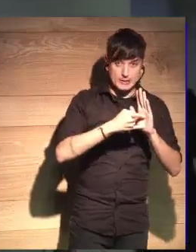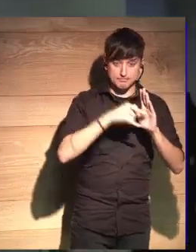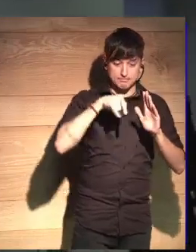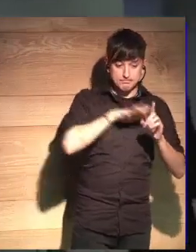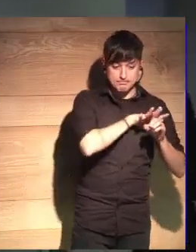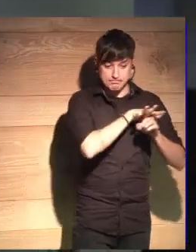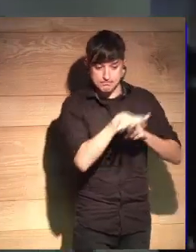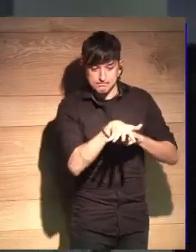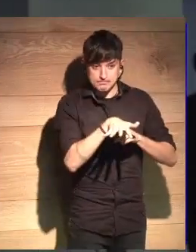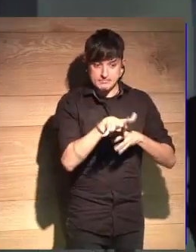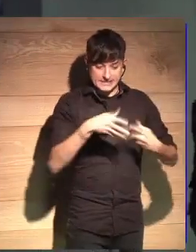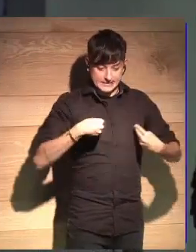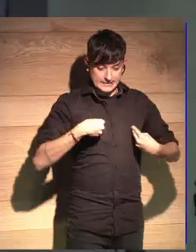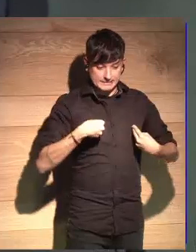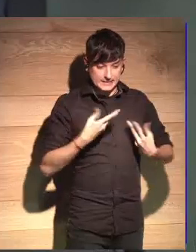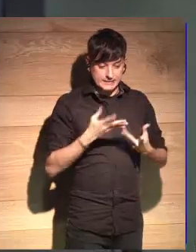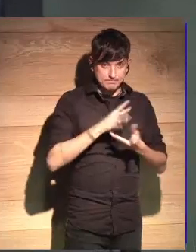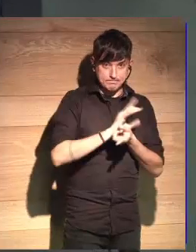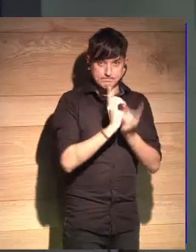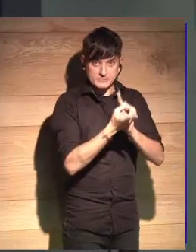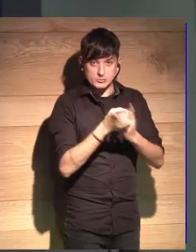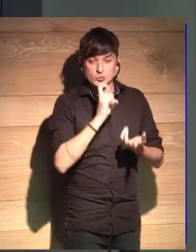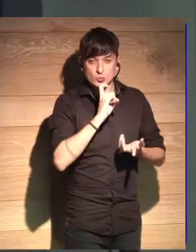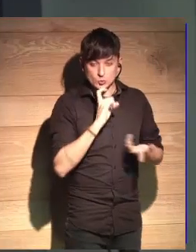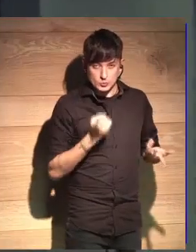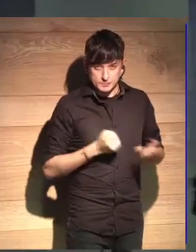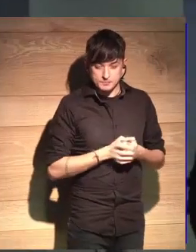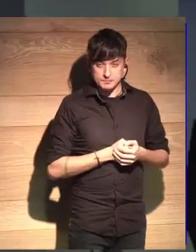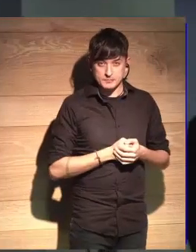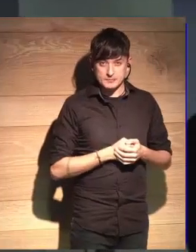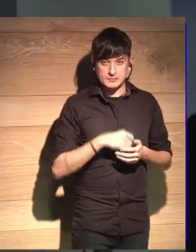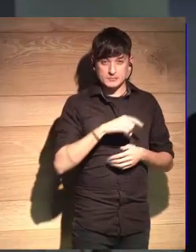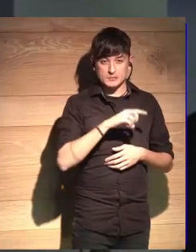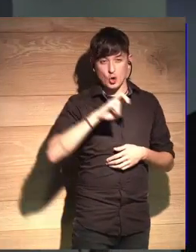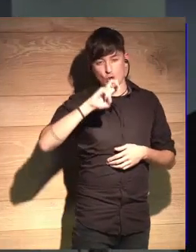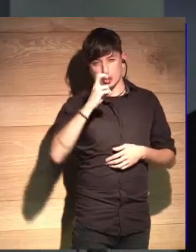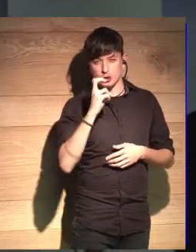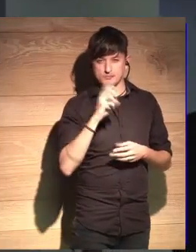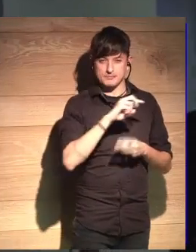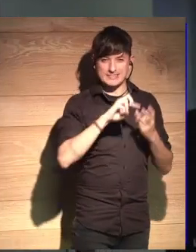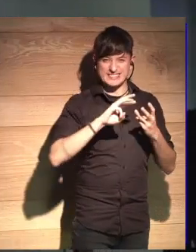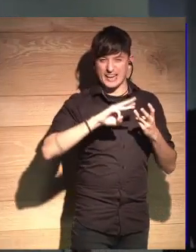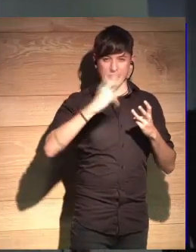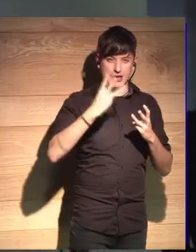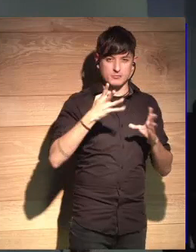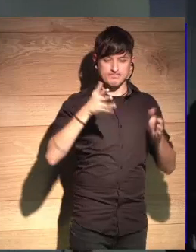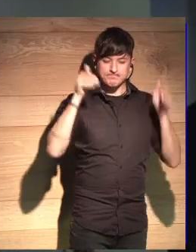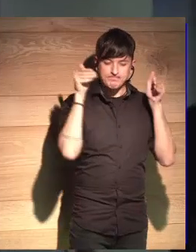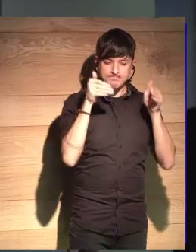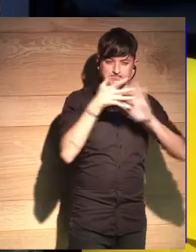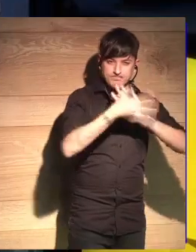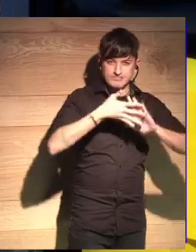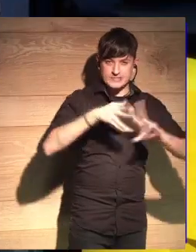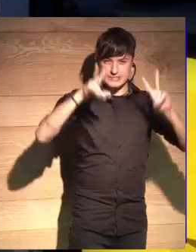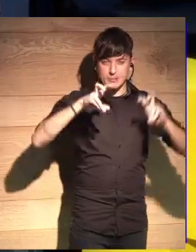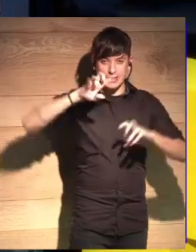someone who studies the future and how technology is modifying our way of being. We had a third encounter devoted to